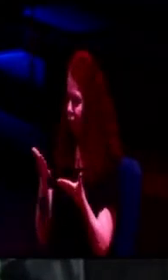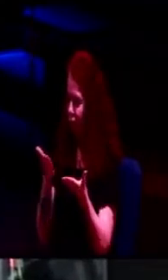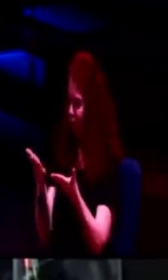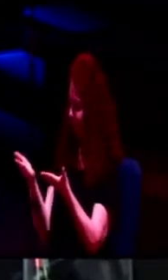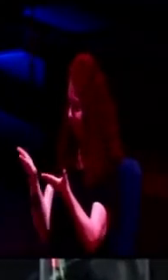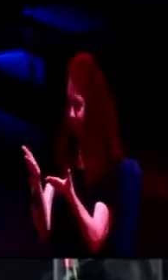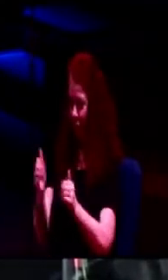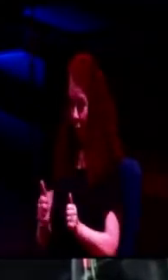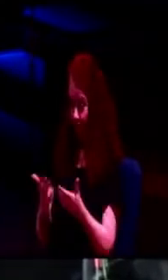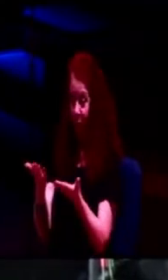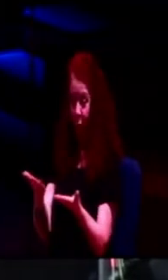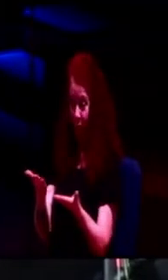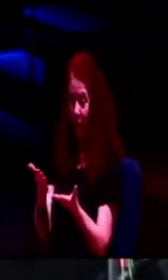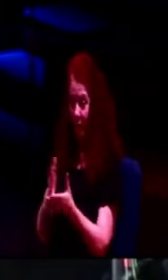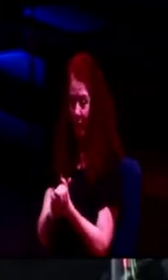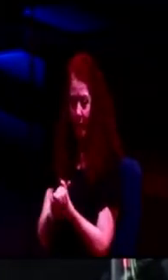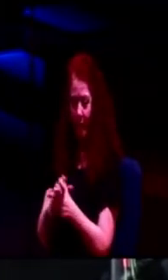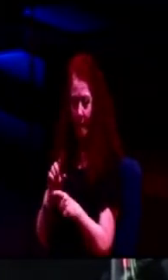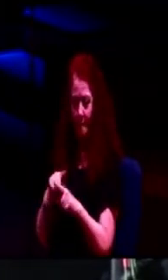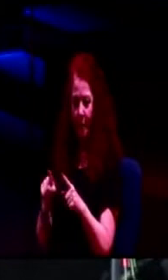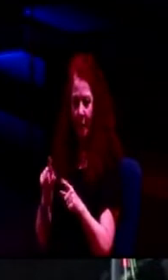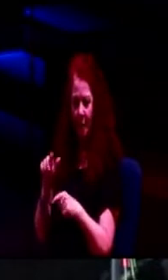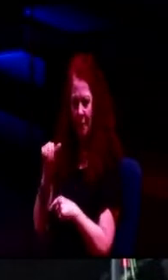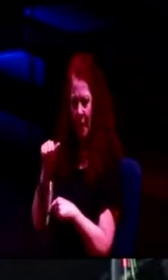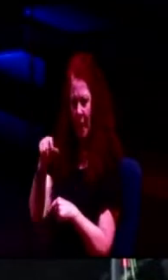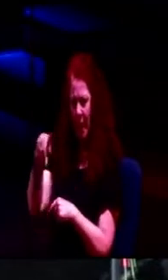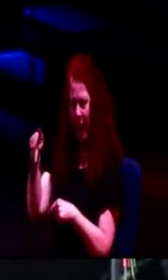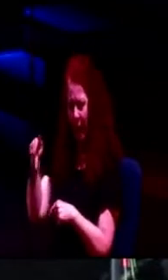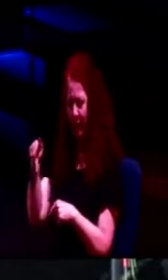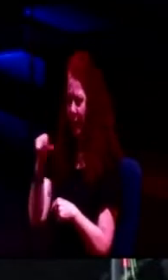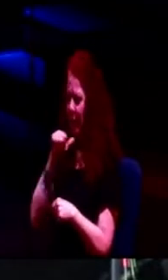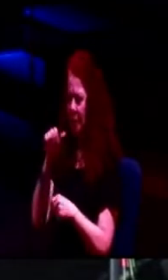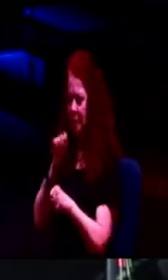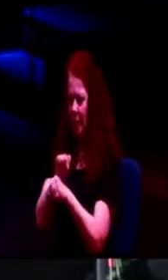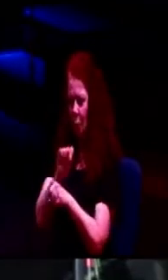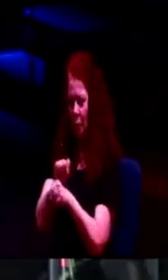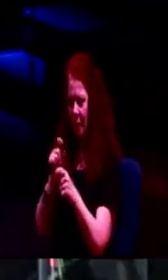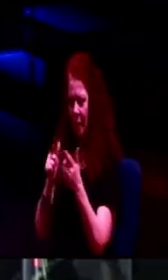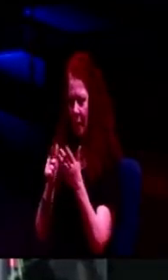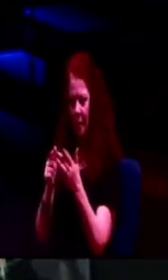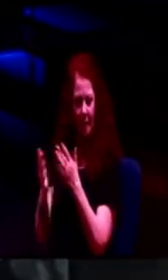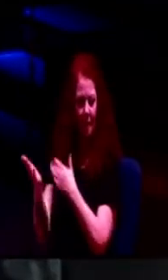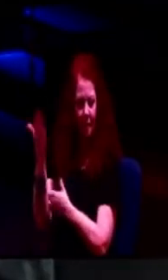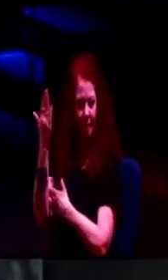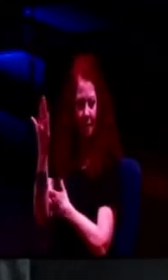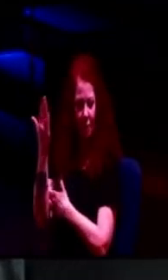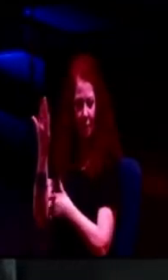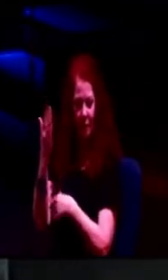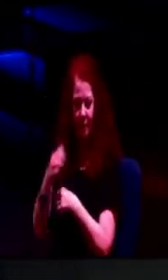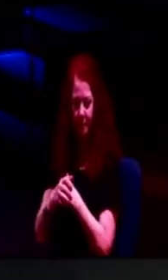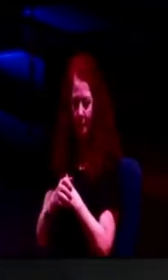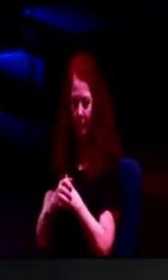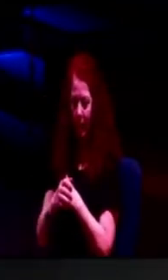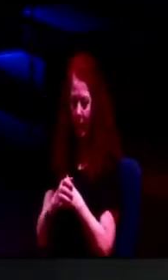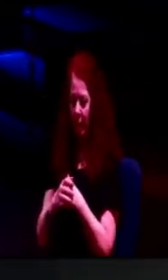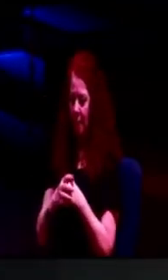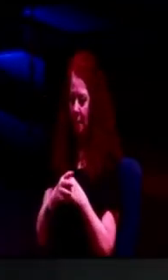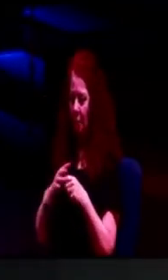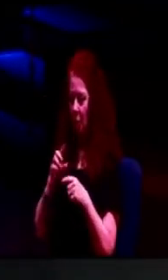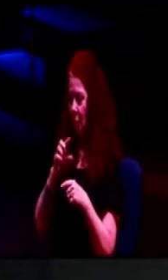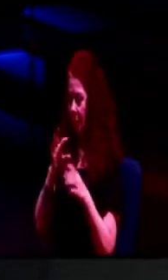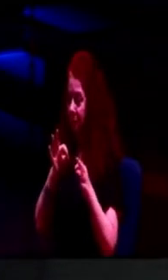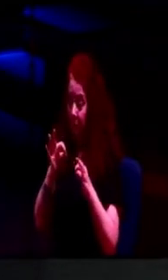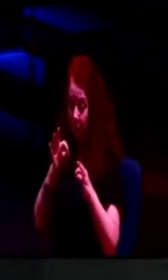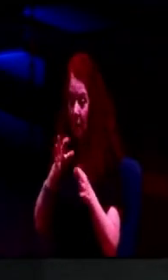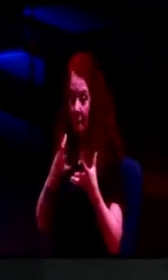through our tithes and offering. Our app is down this morning. We had a problem with our app, but just want to remind you to continue to worship through our giving as well. There's some